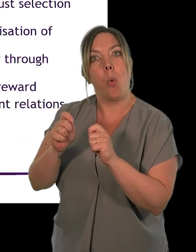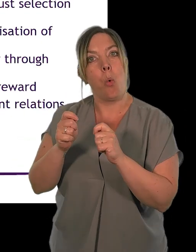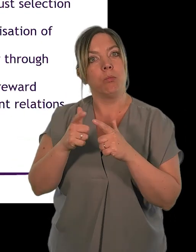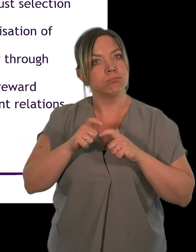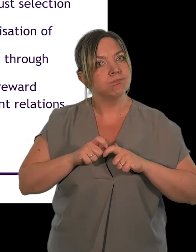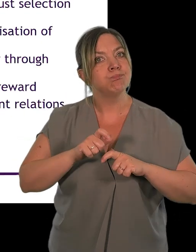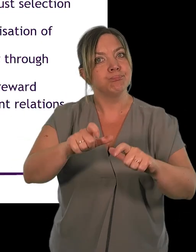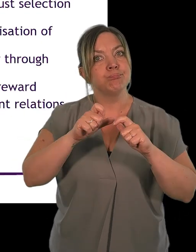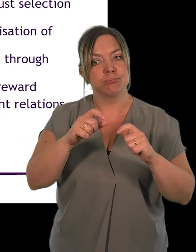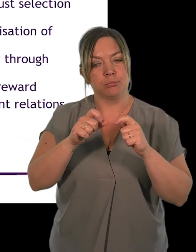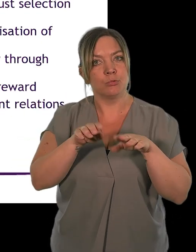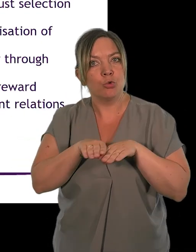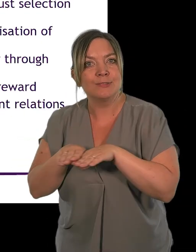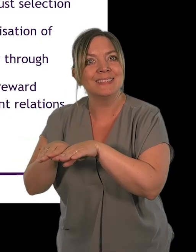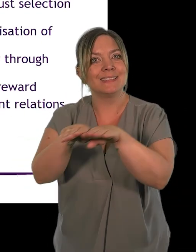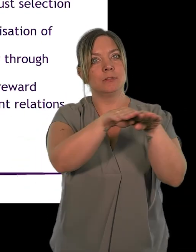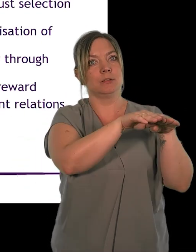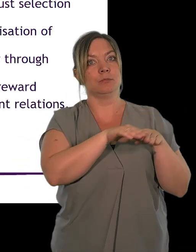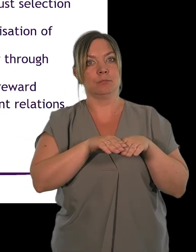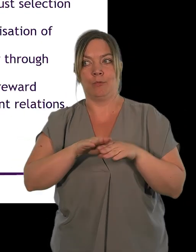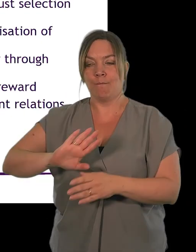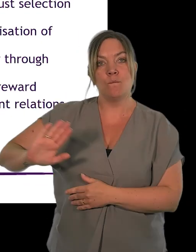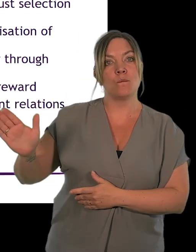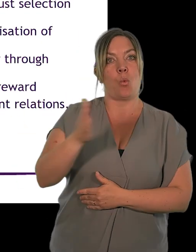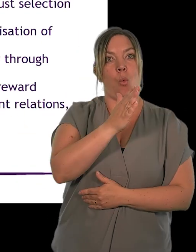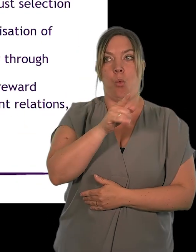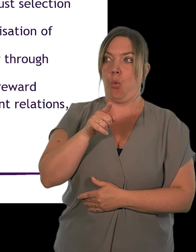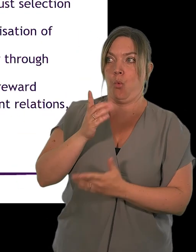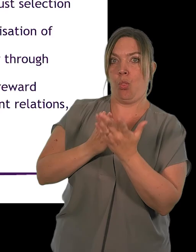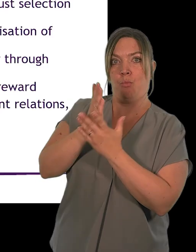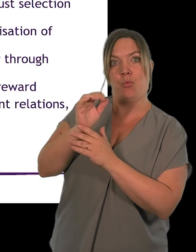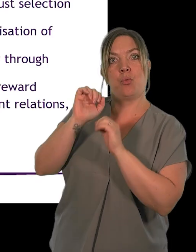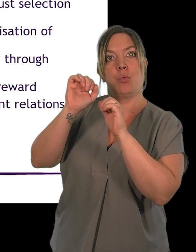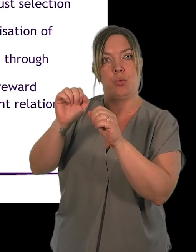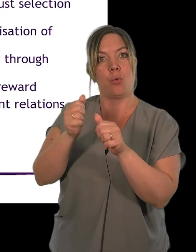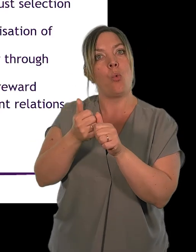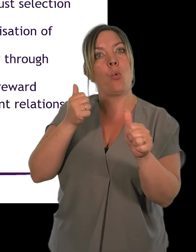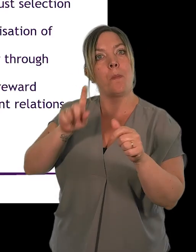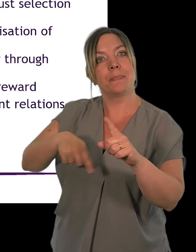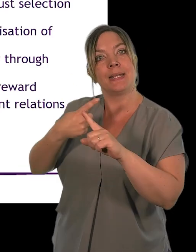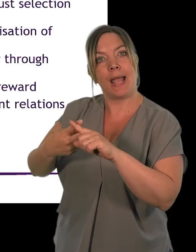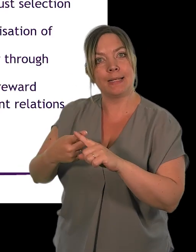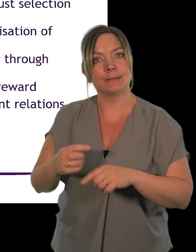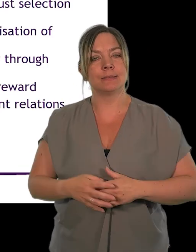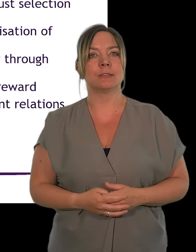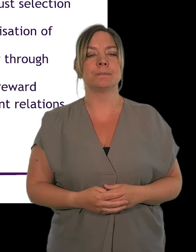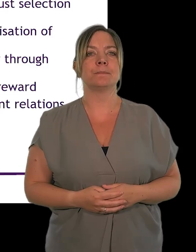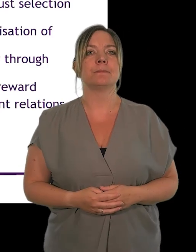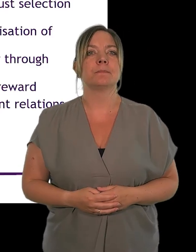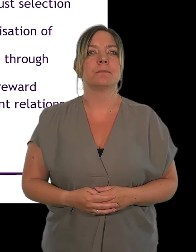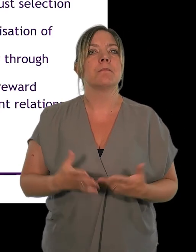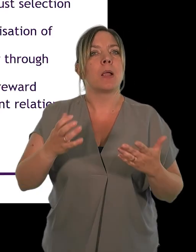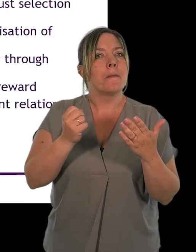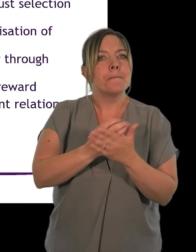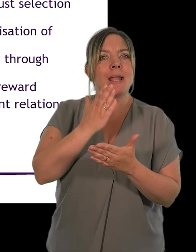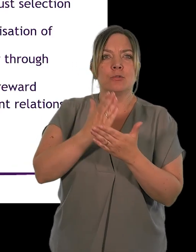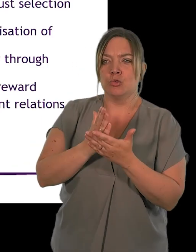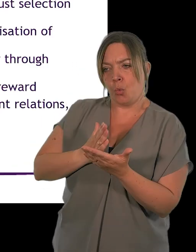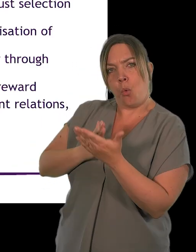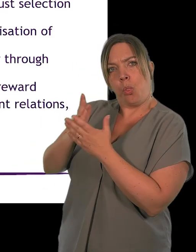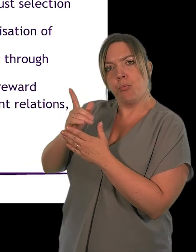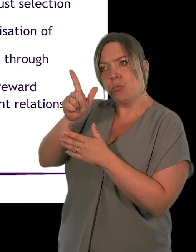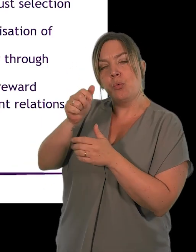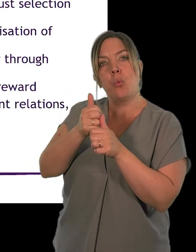ensuring fair performance and reward is consistent throughout Company X,